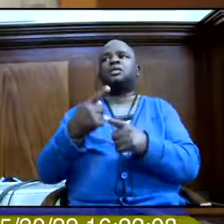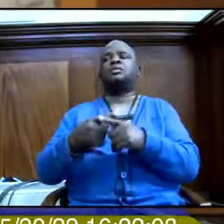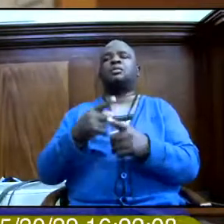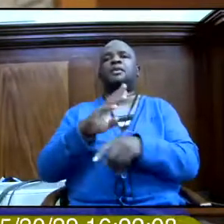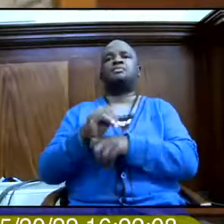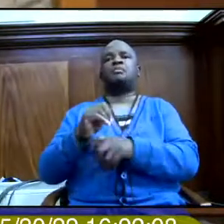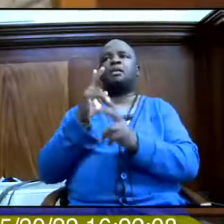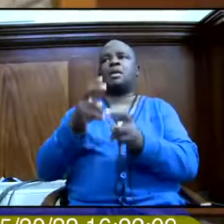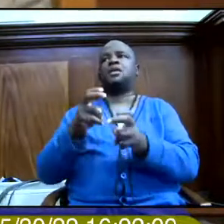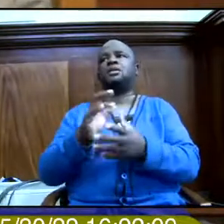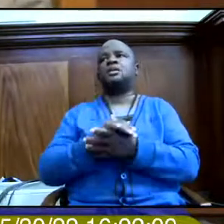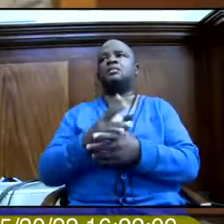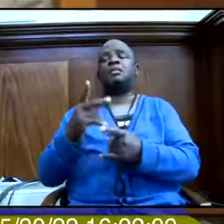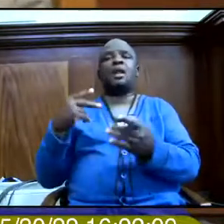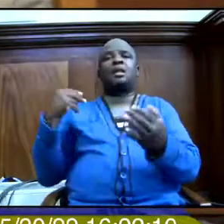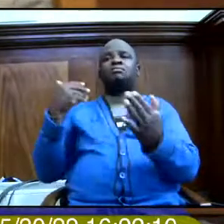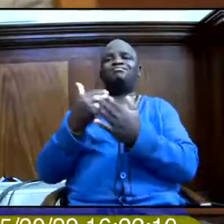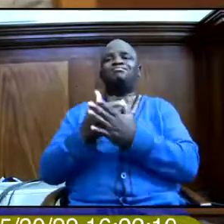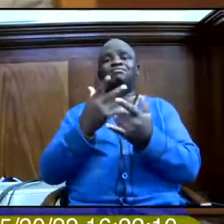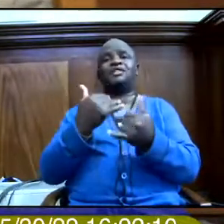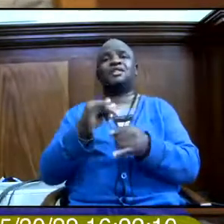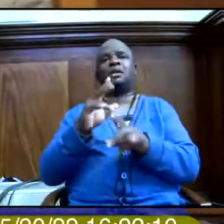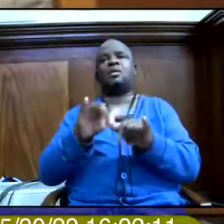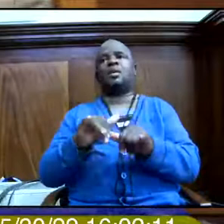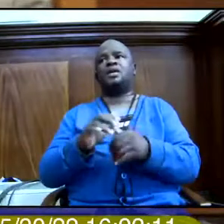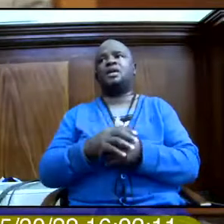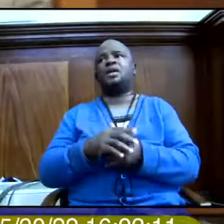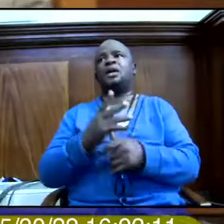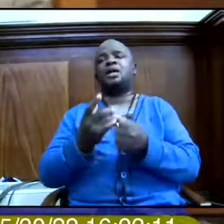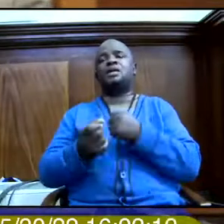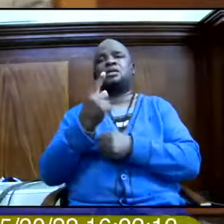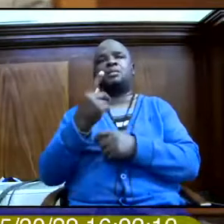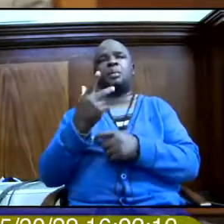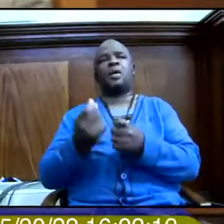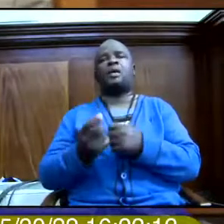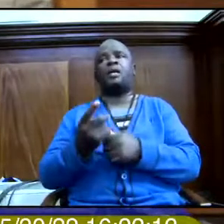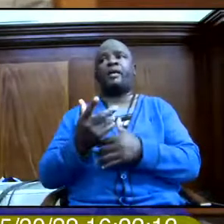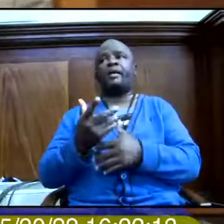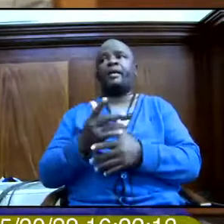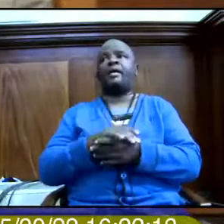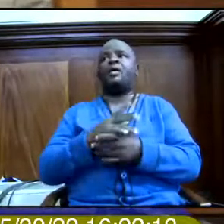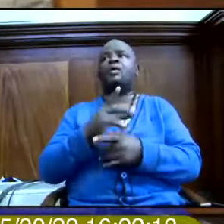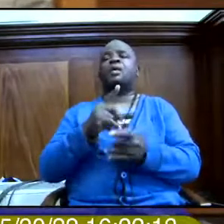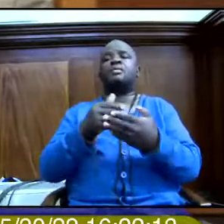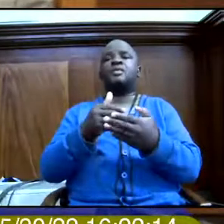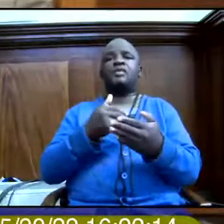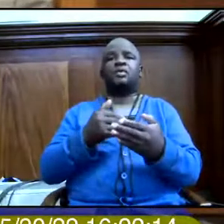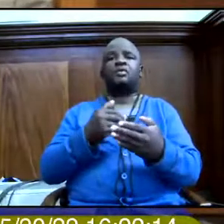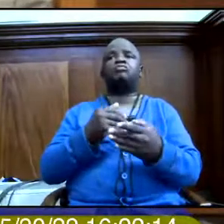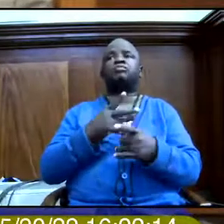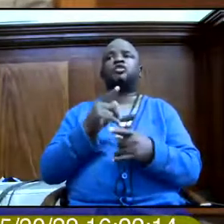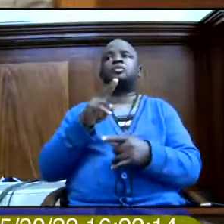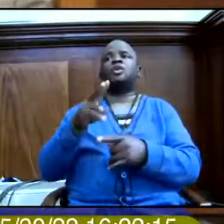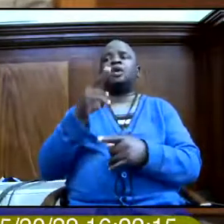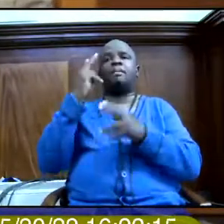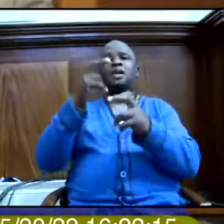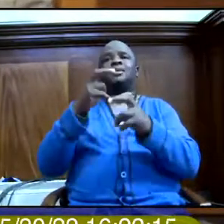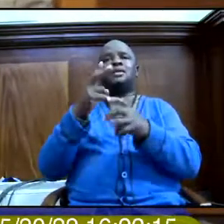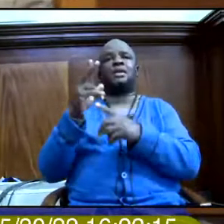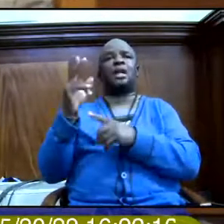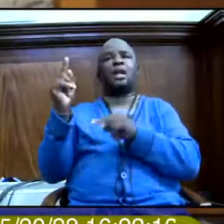basis but so far we are still waiting for those transport we don't know what is happening because in the previous we have seen buses coming to the